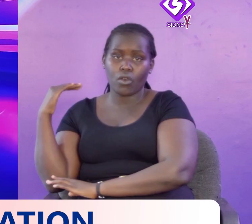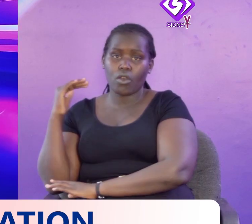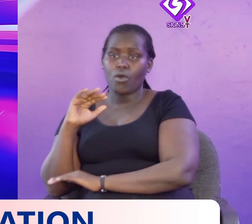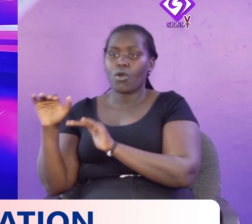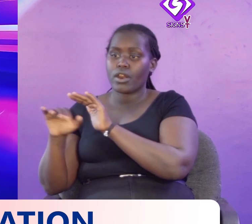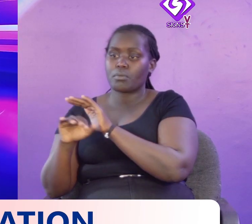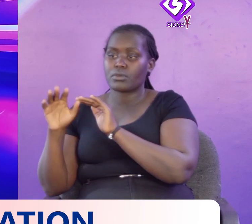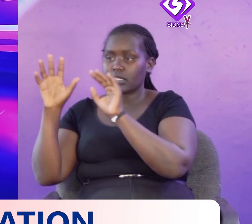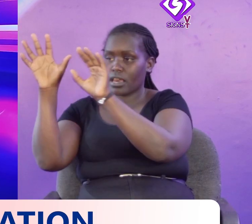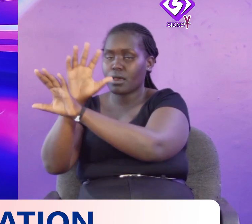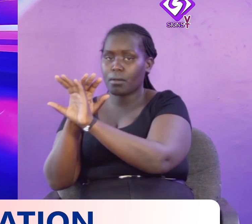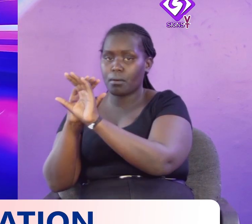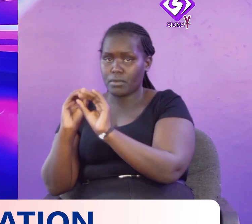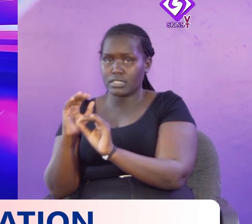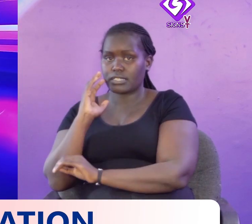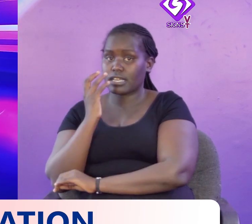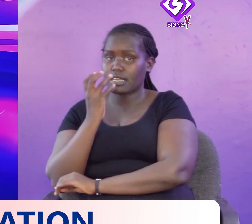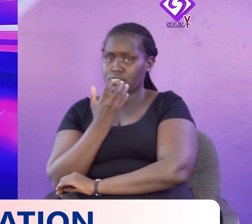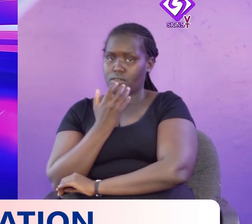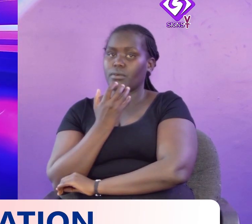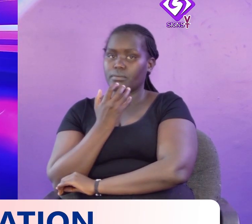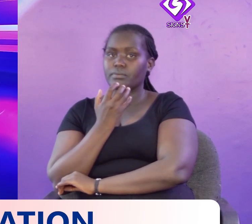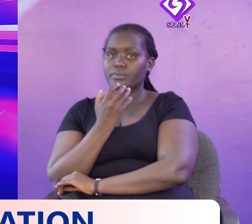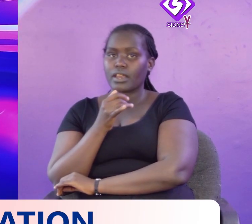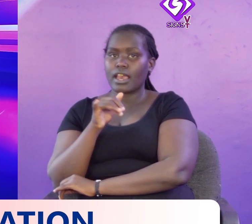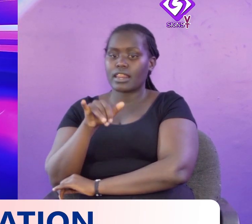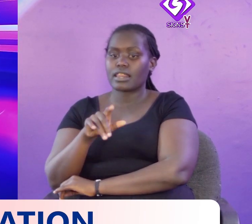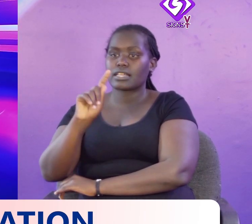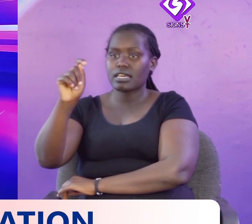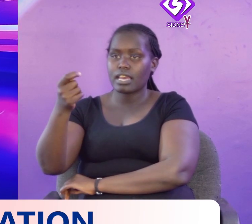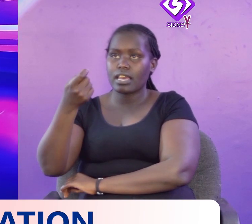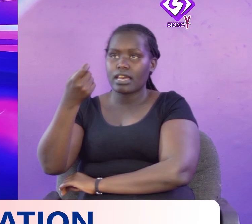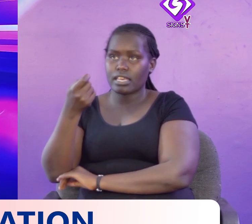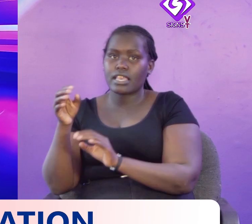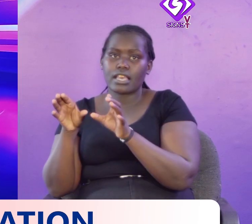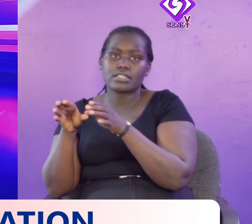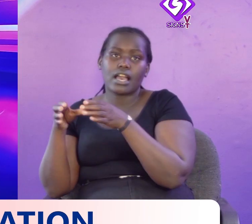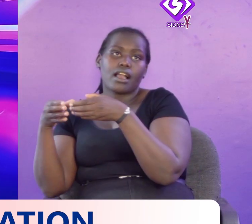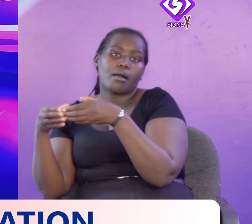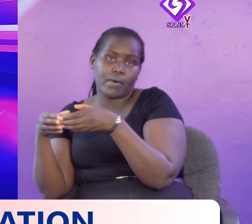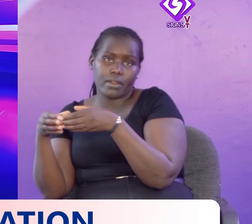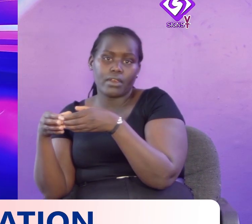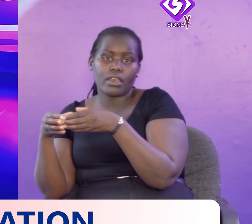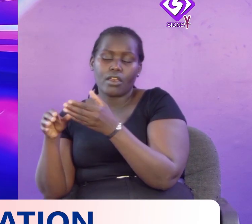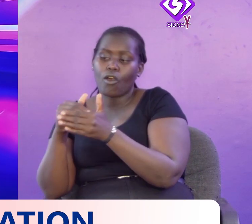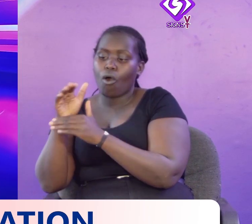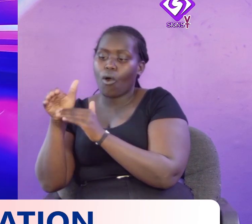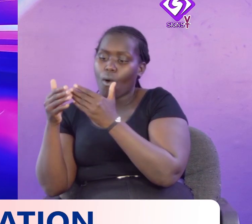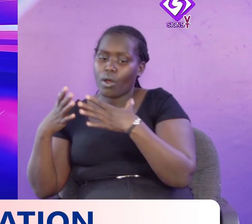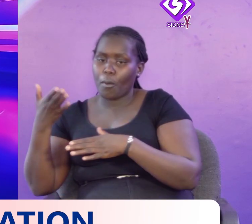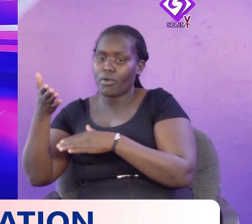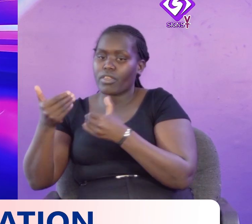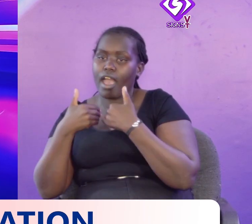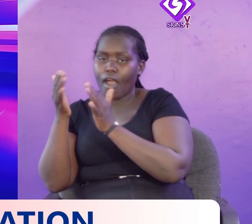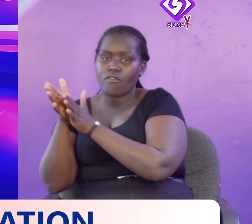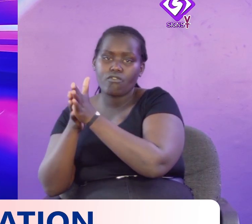President, Rigiji. Yes. That Kenya is a company. Okay. So kila mtu pale akona